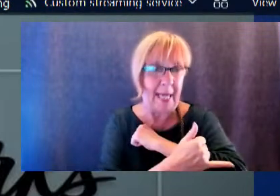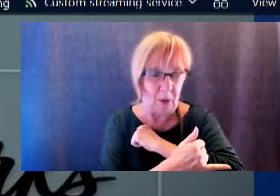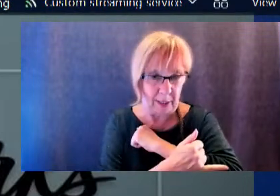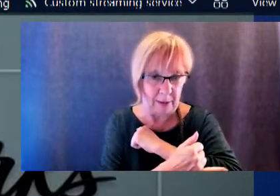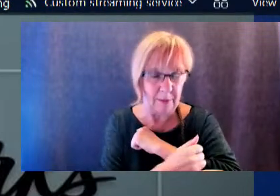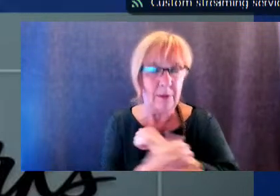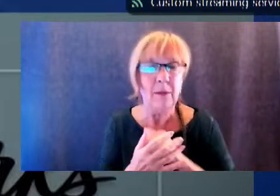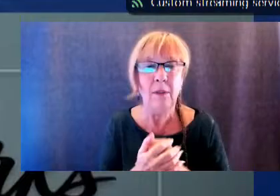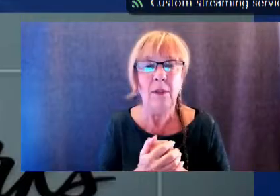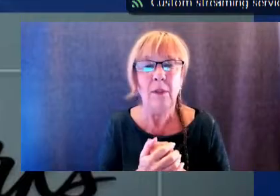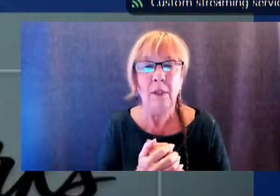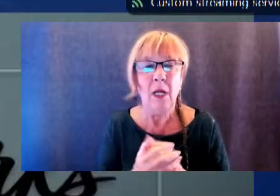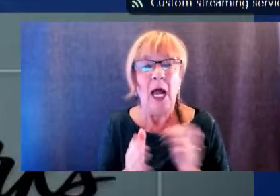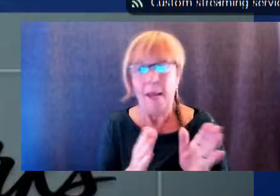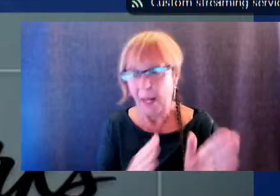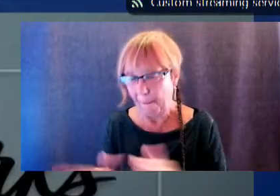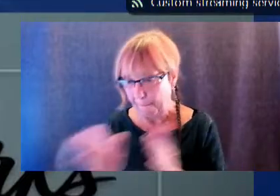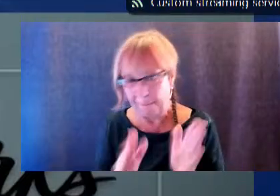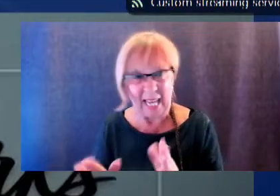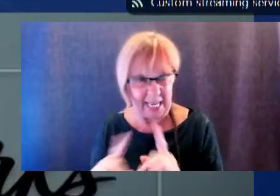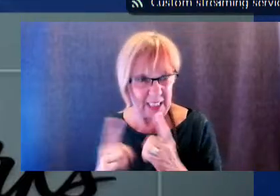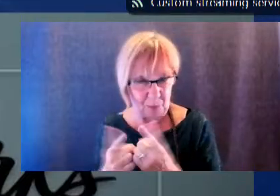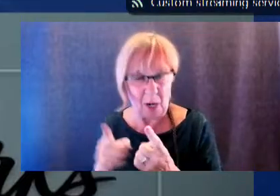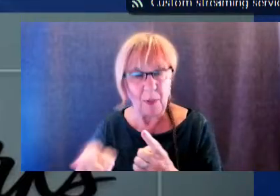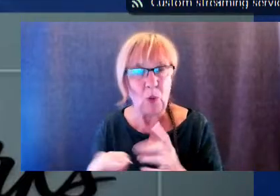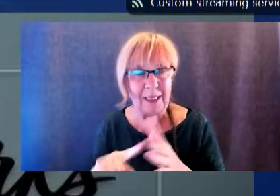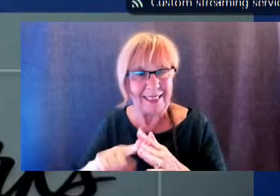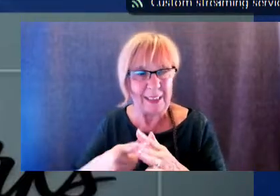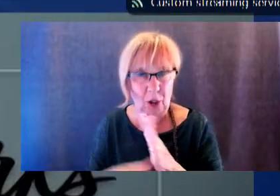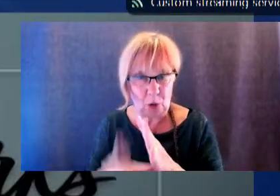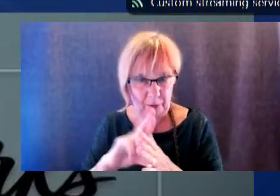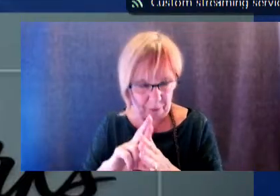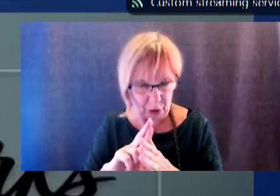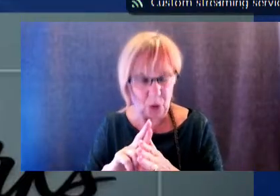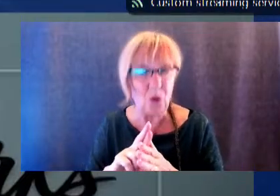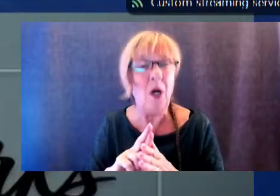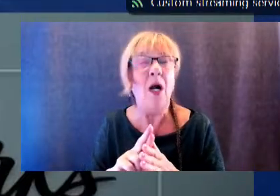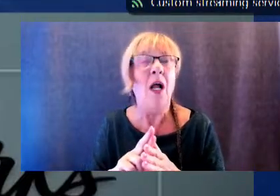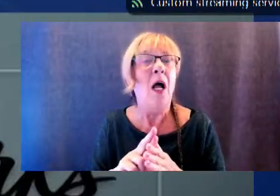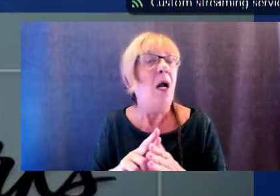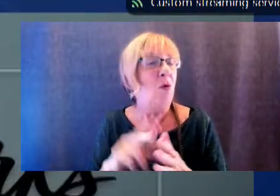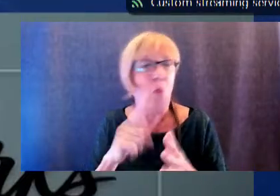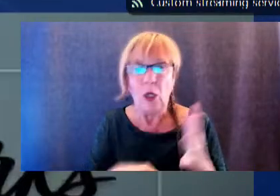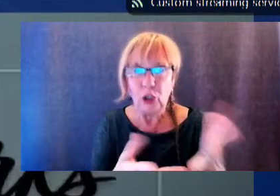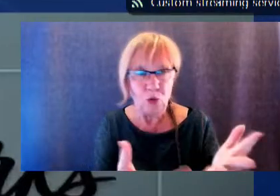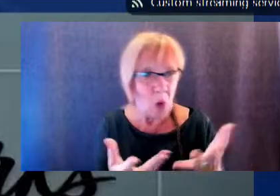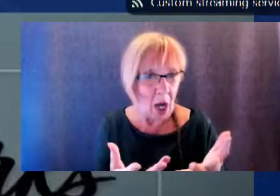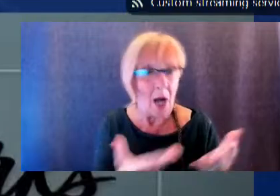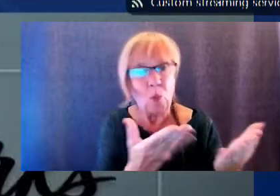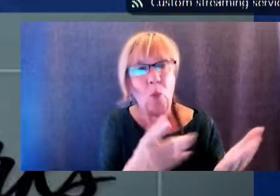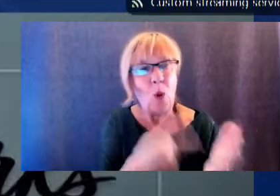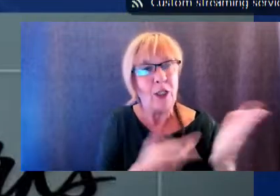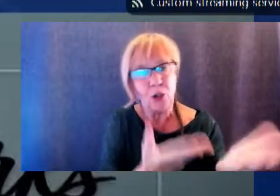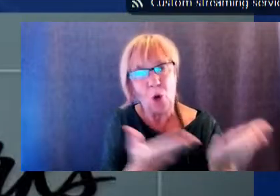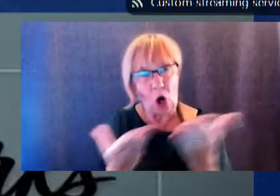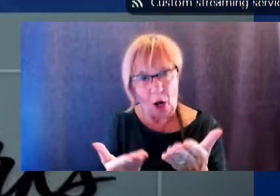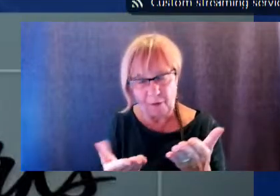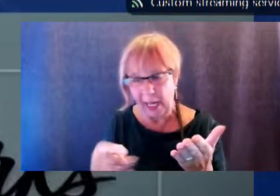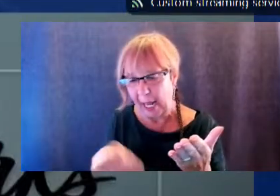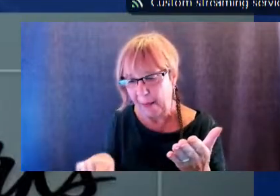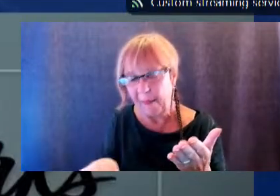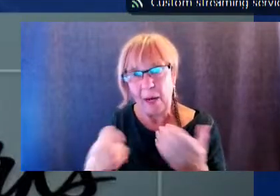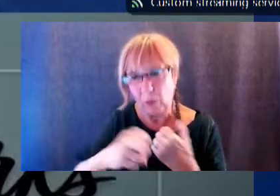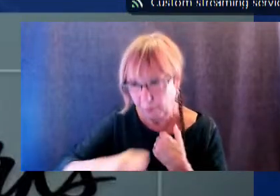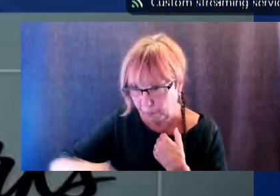will initiate that review for the location of what's proposed and where it's located on the site. And then they will internally route it